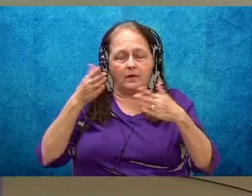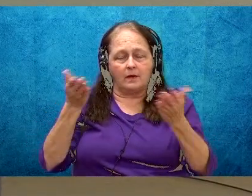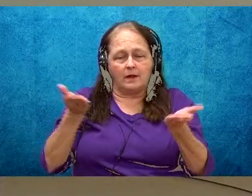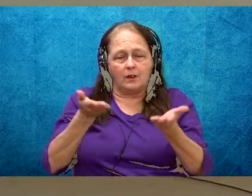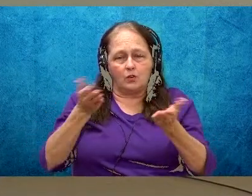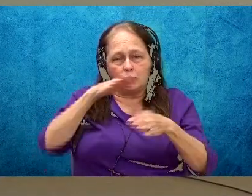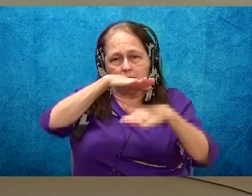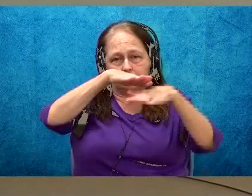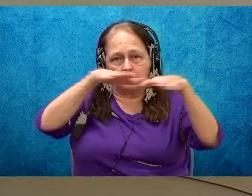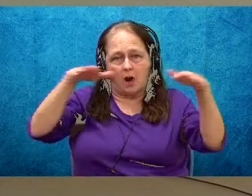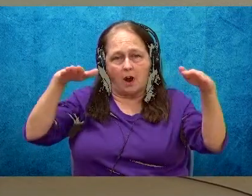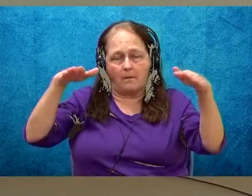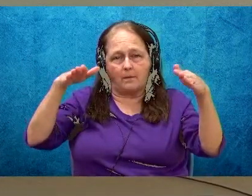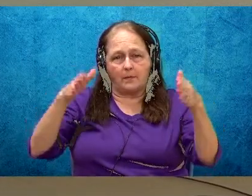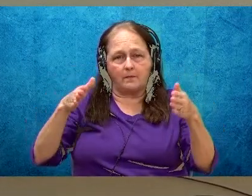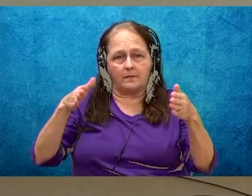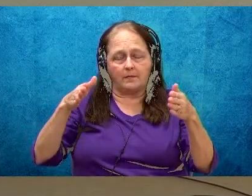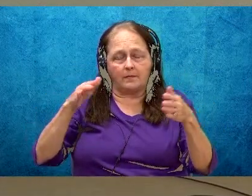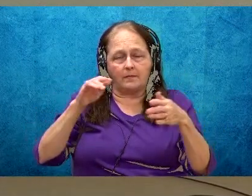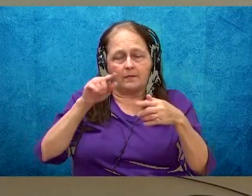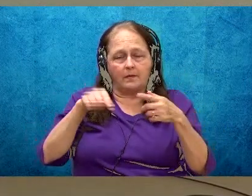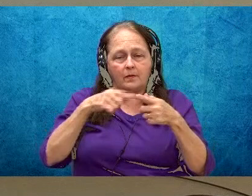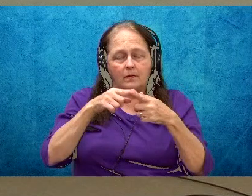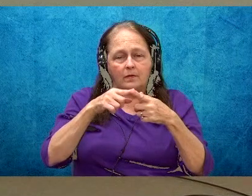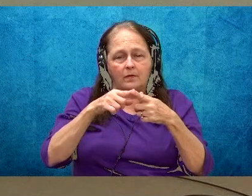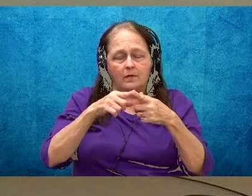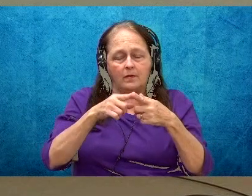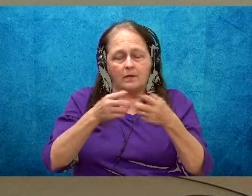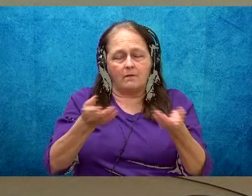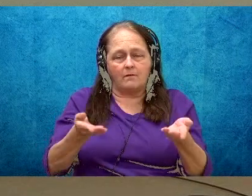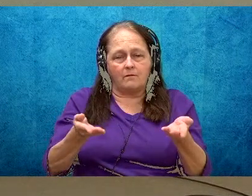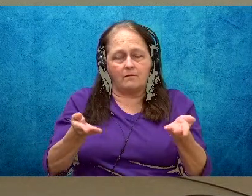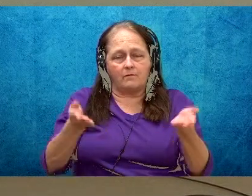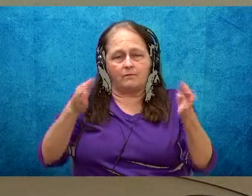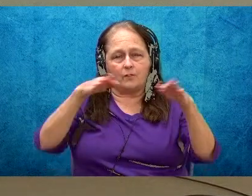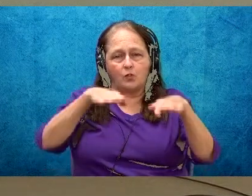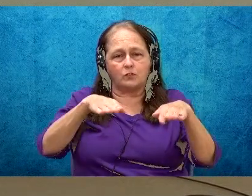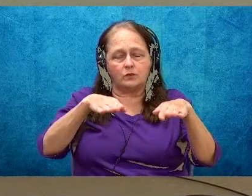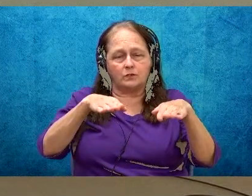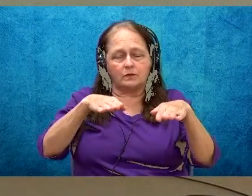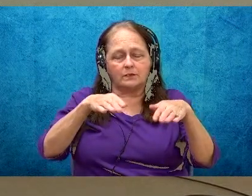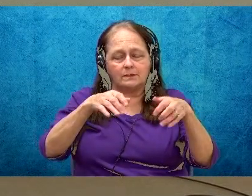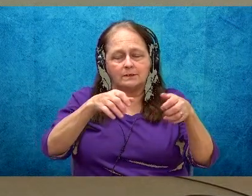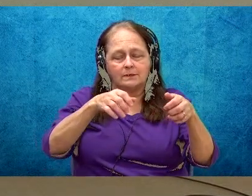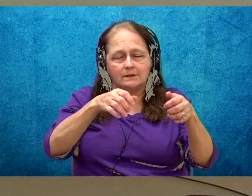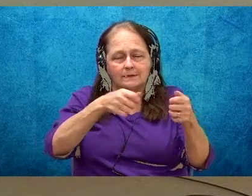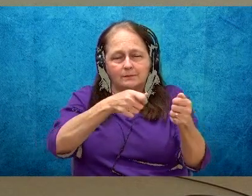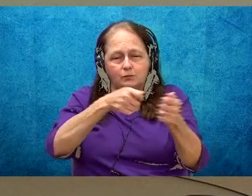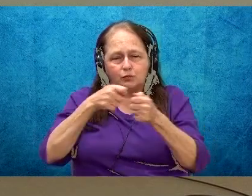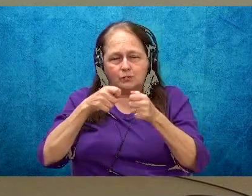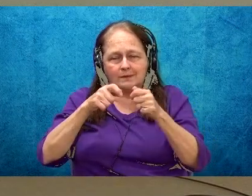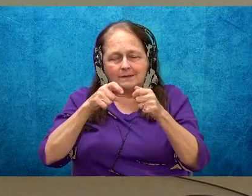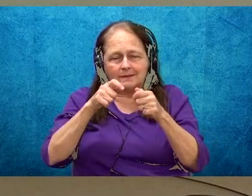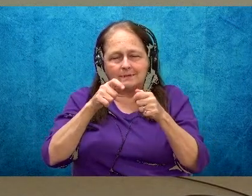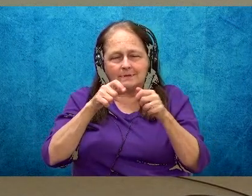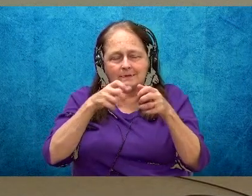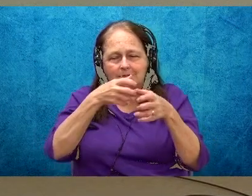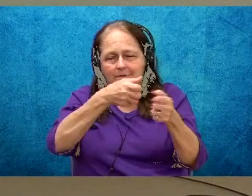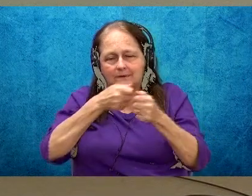here, and then I'm going to fold it and pull it as tight as I can